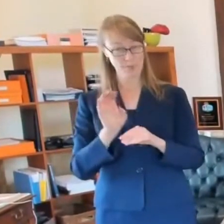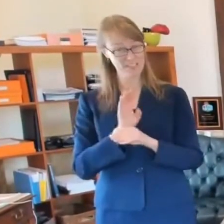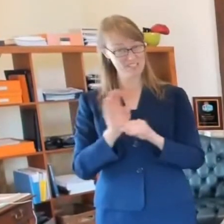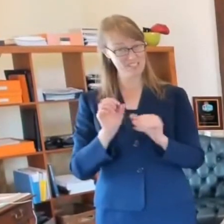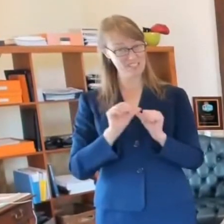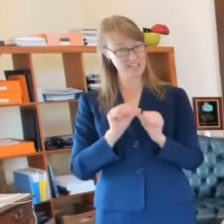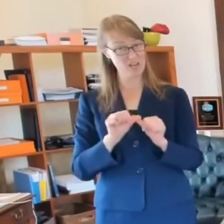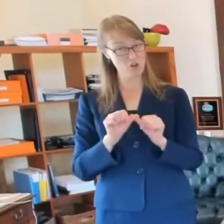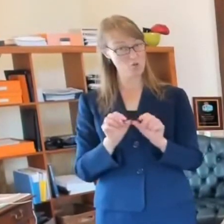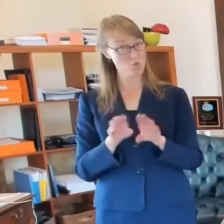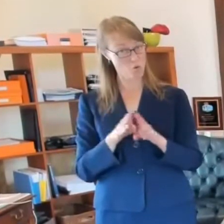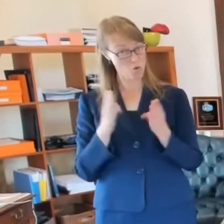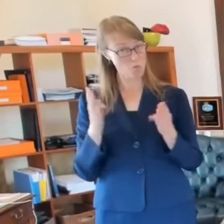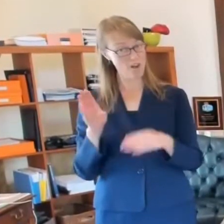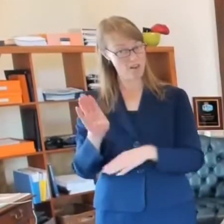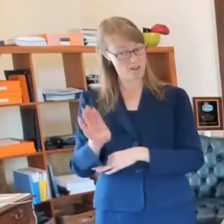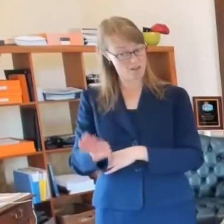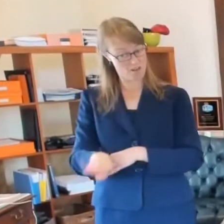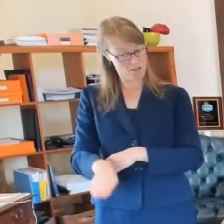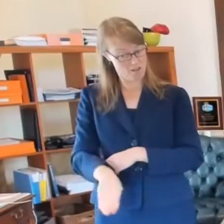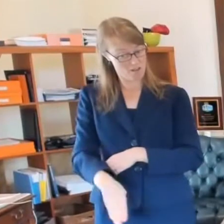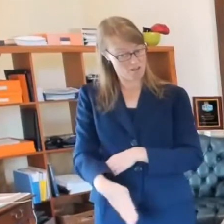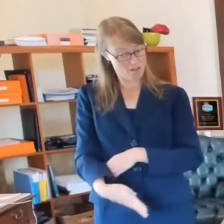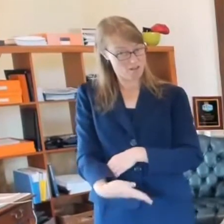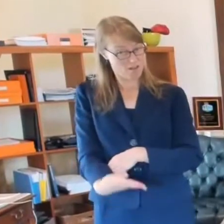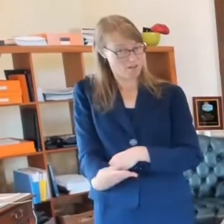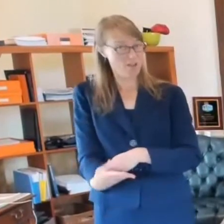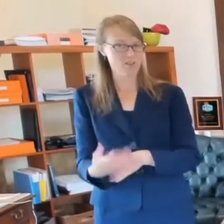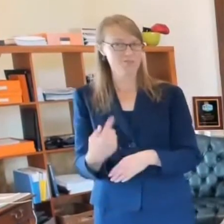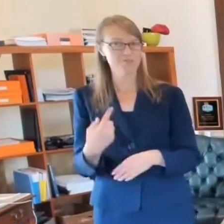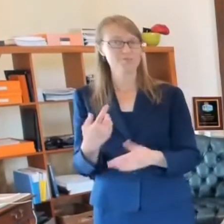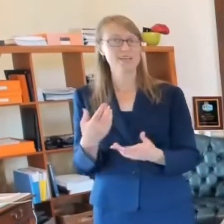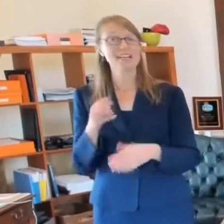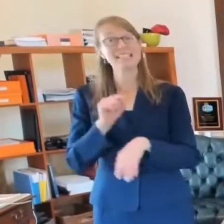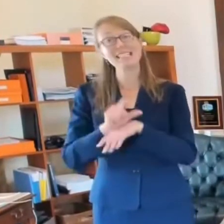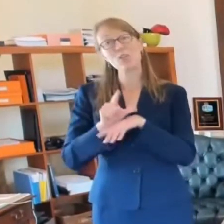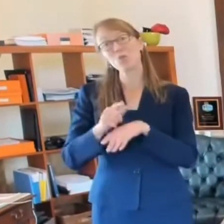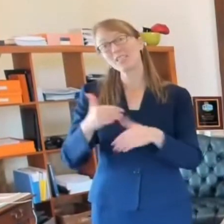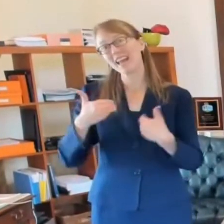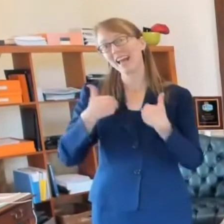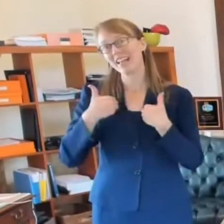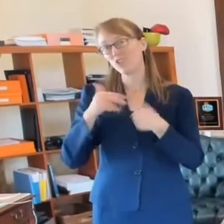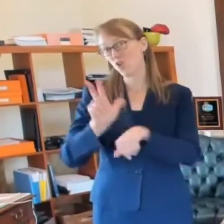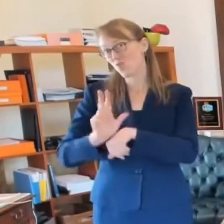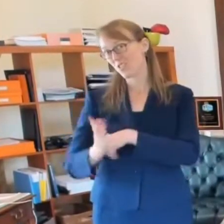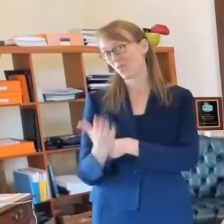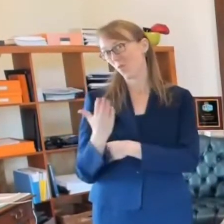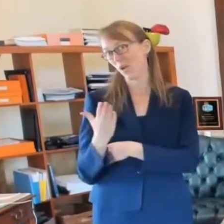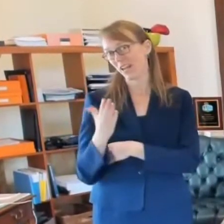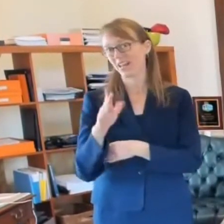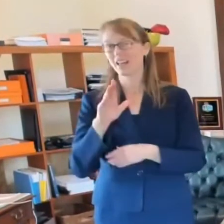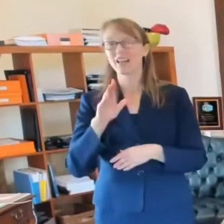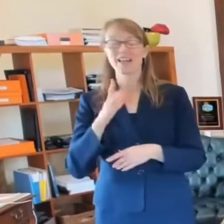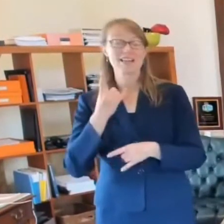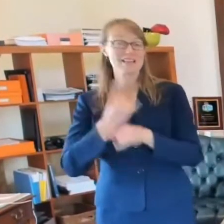has a 3 a.m. liquor license possibility, and we have about 90